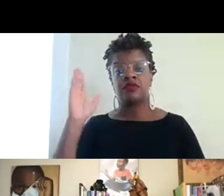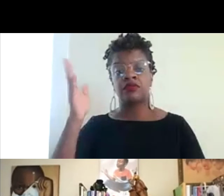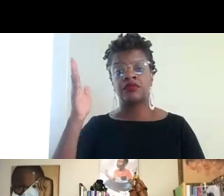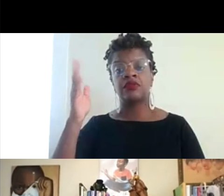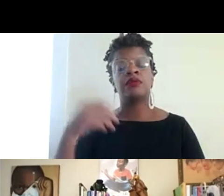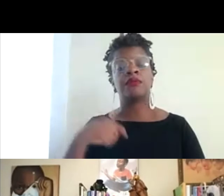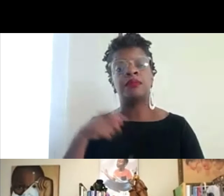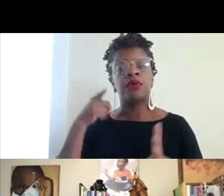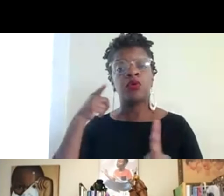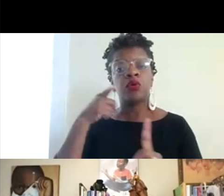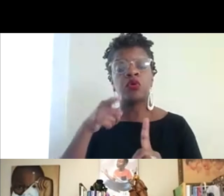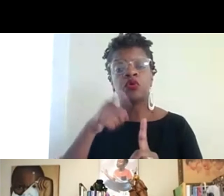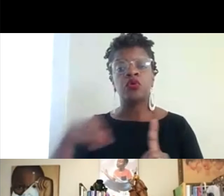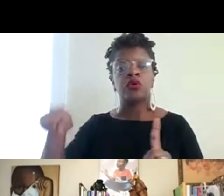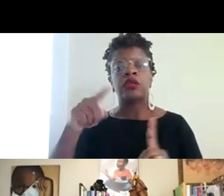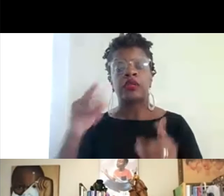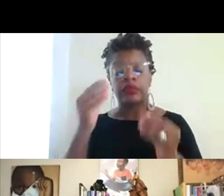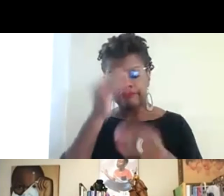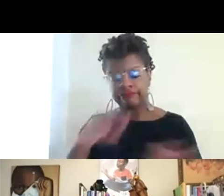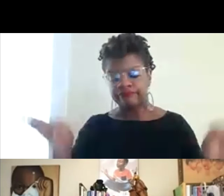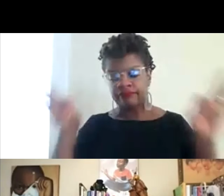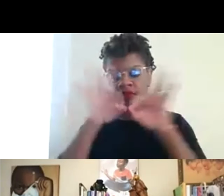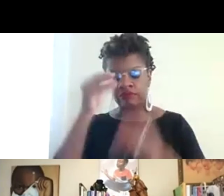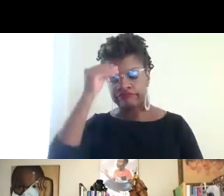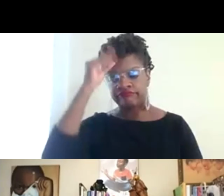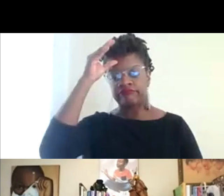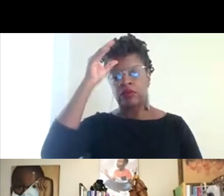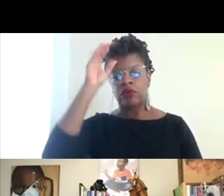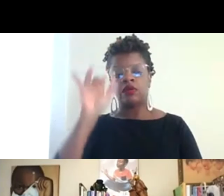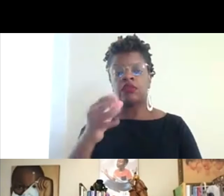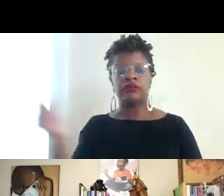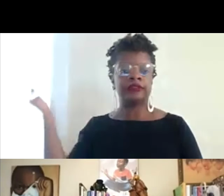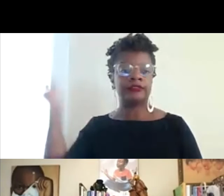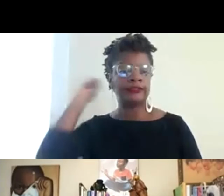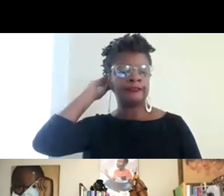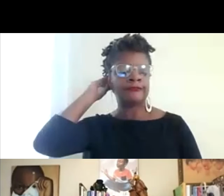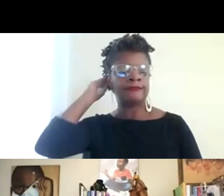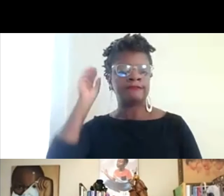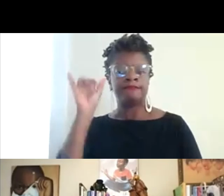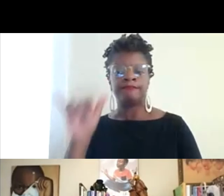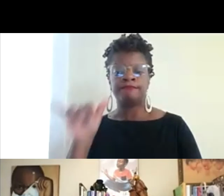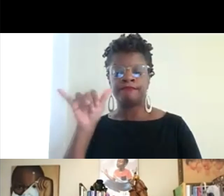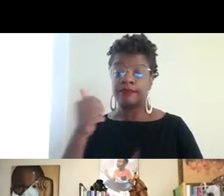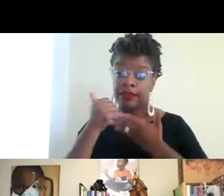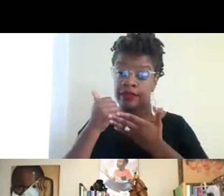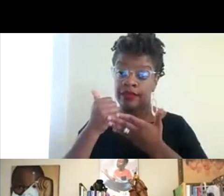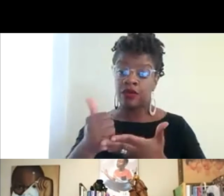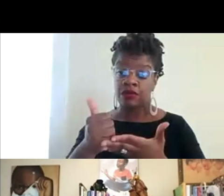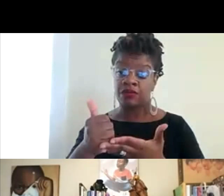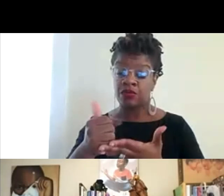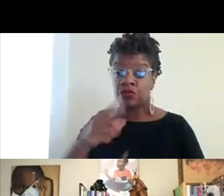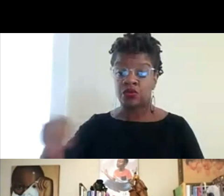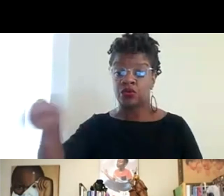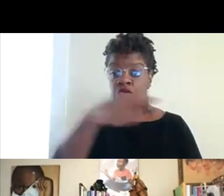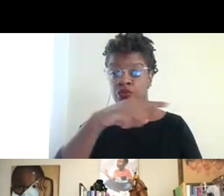come away with some important knowledge that you will be able to use as you go forward with